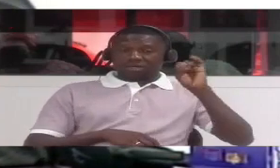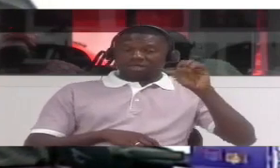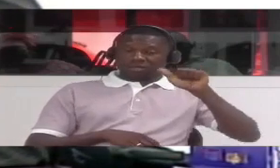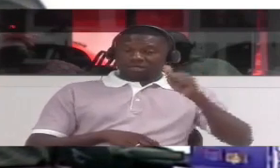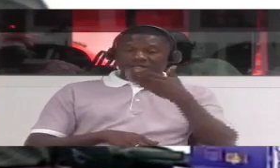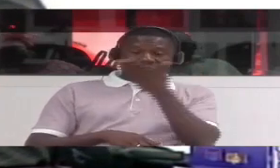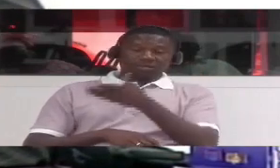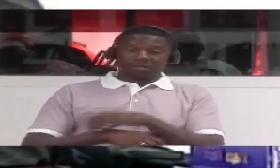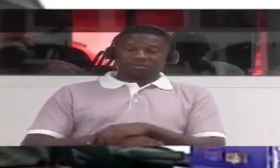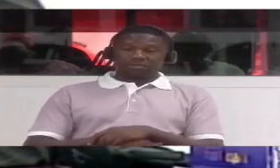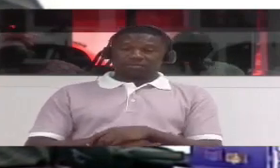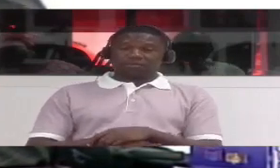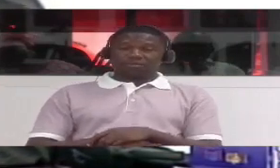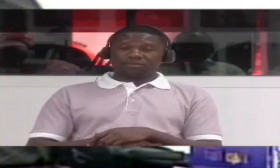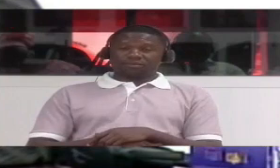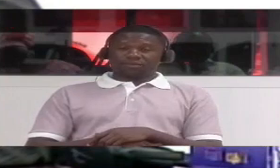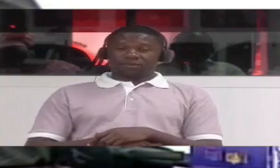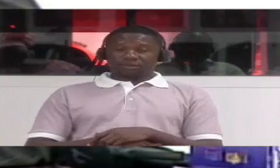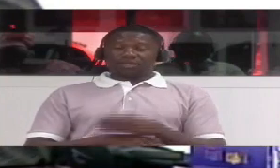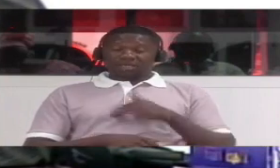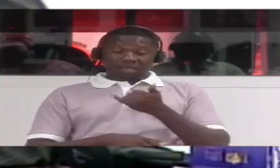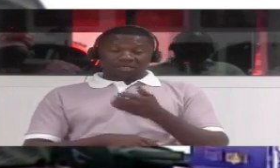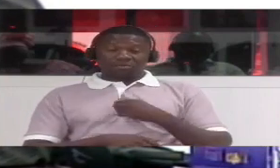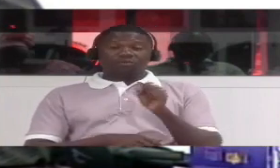and for other detainees told me.